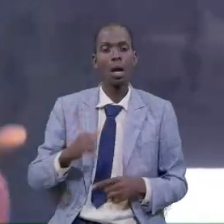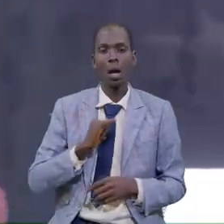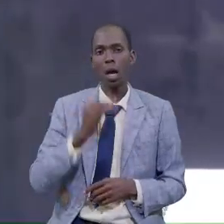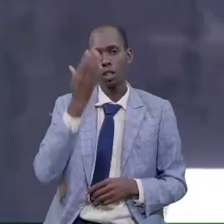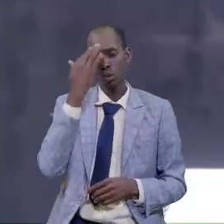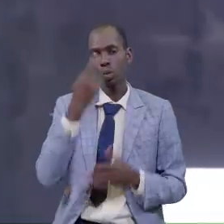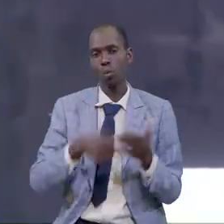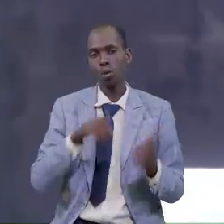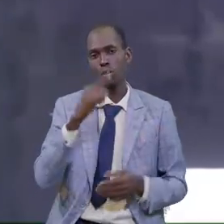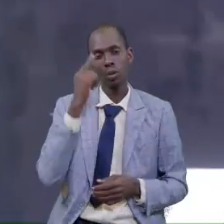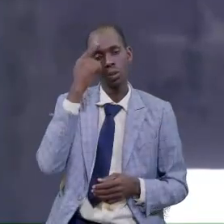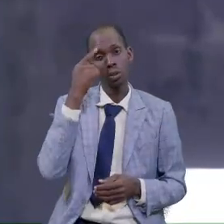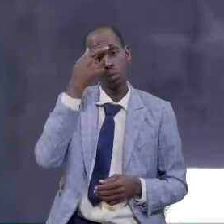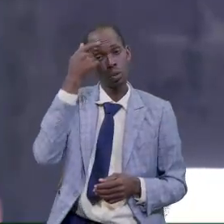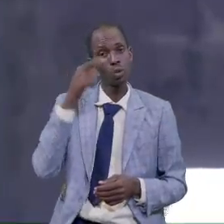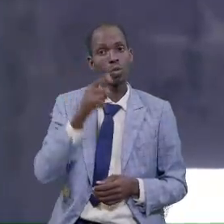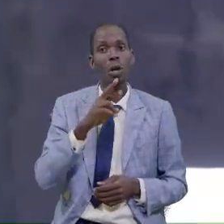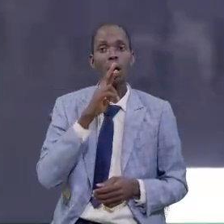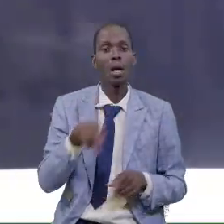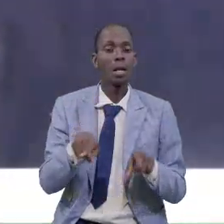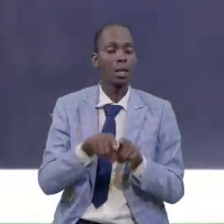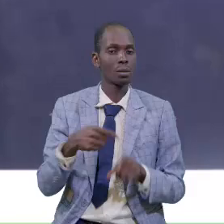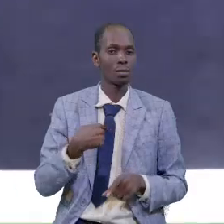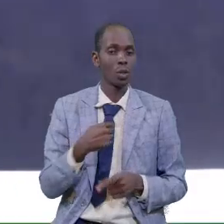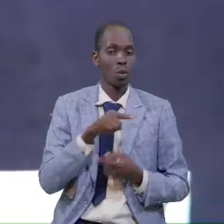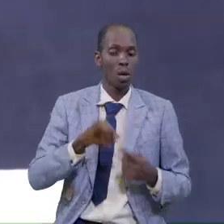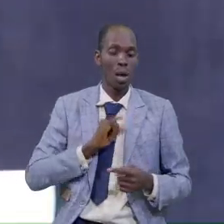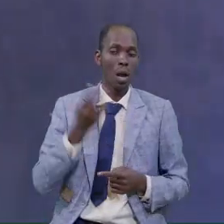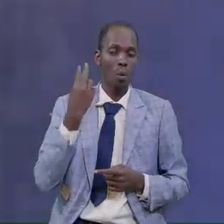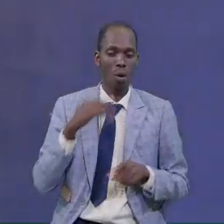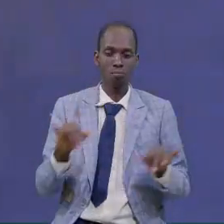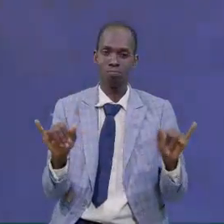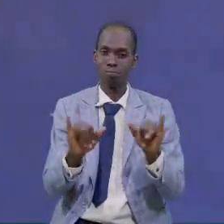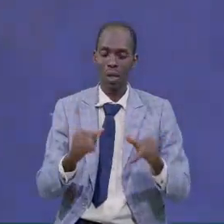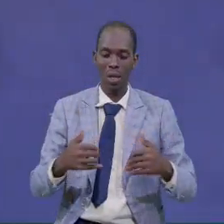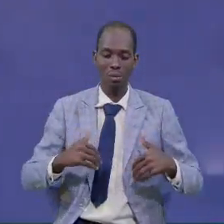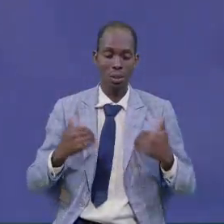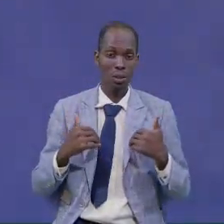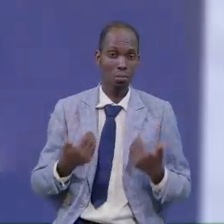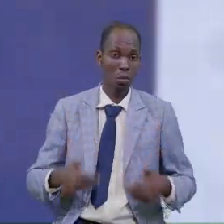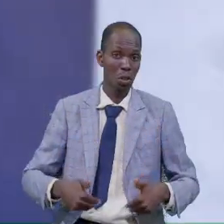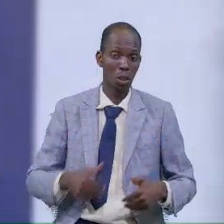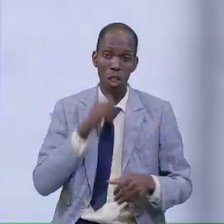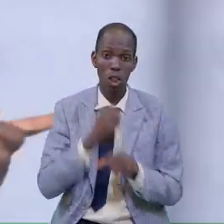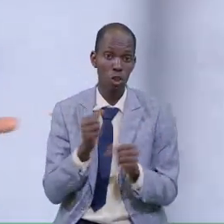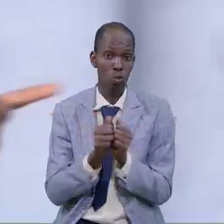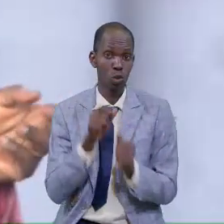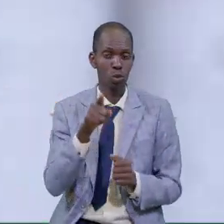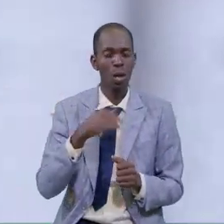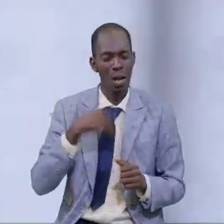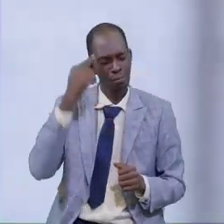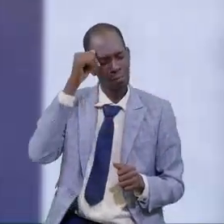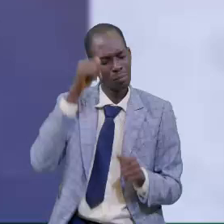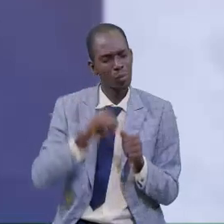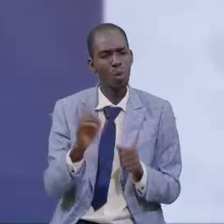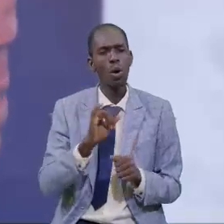you're just like me. When I was your age, I was thinking of where I came from, and the, you know, Minister